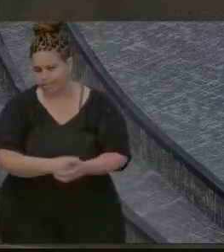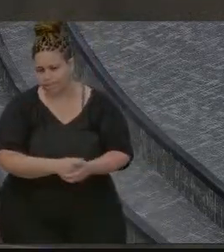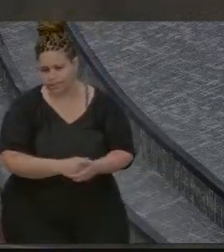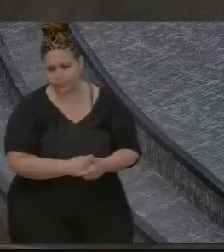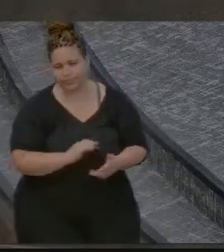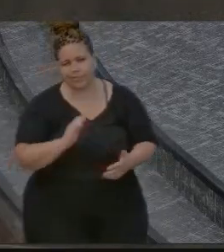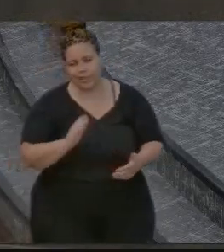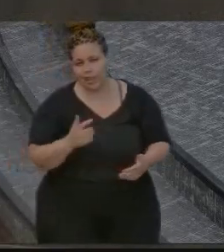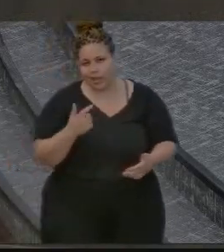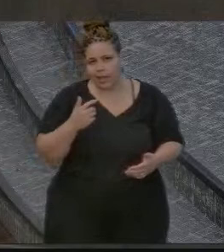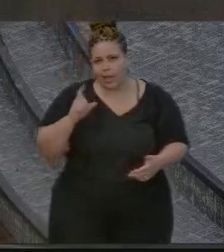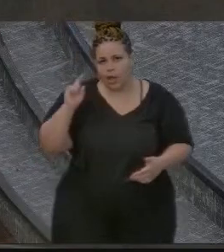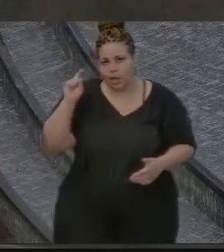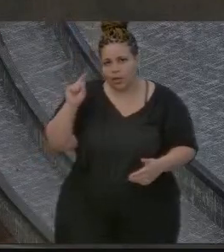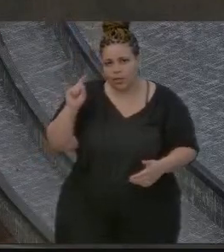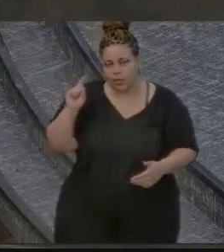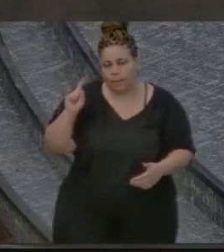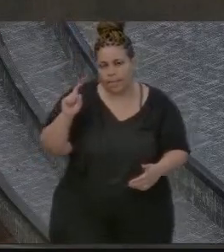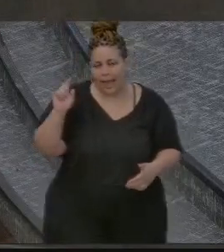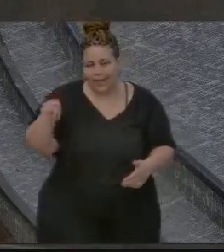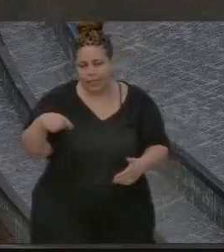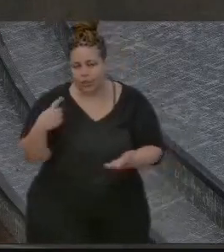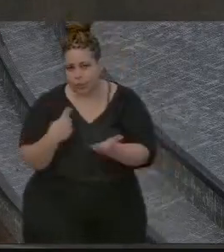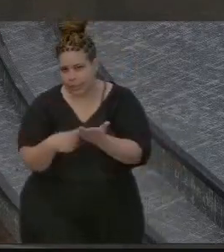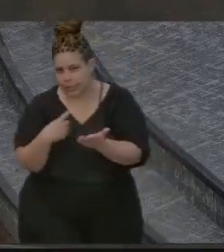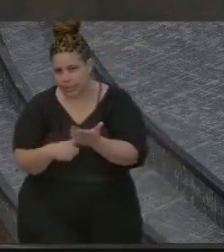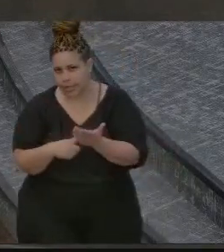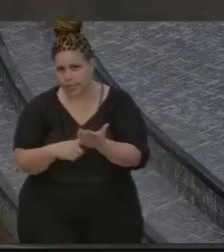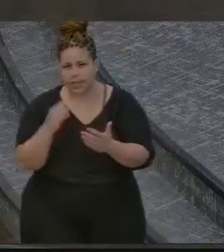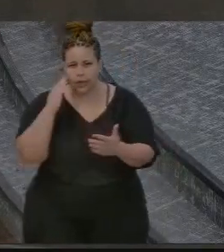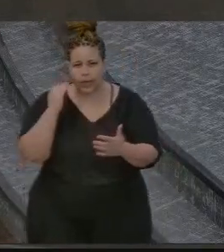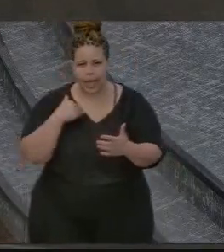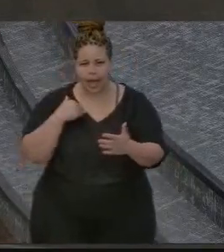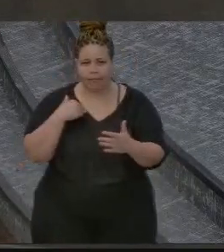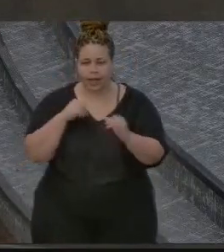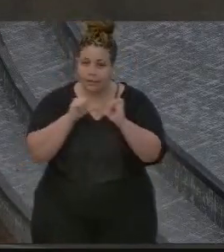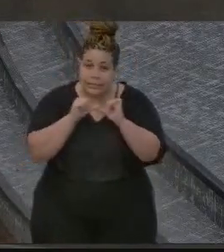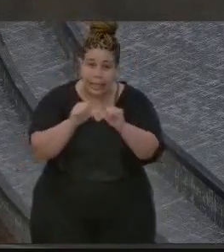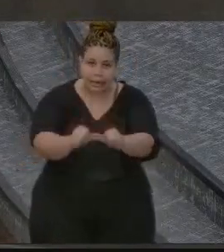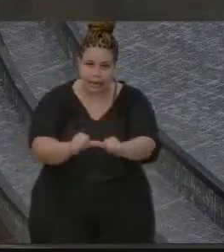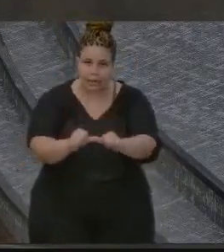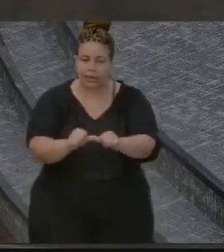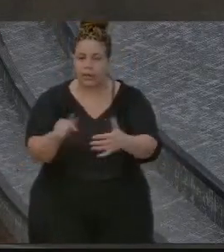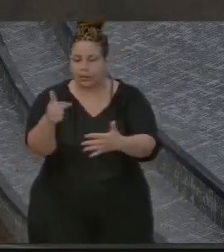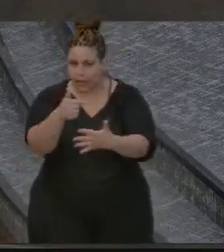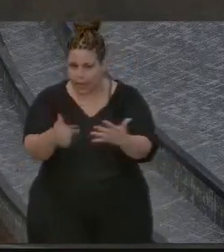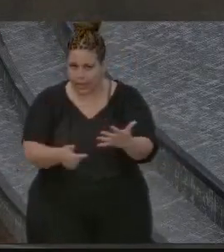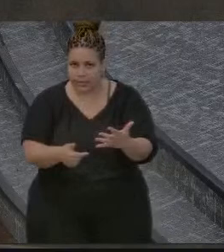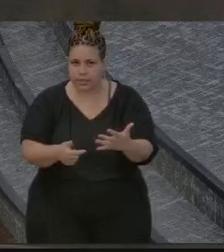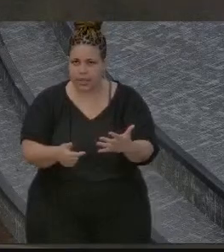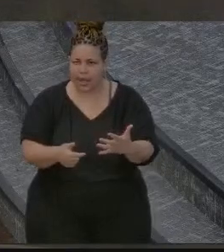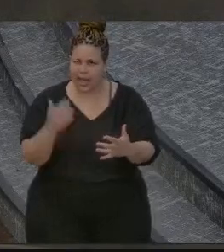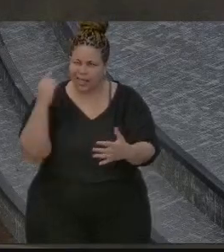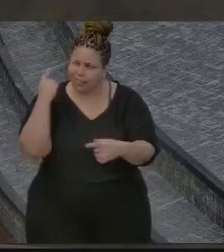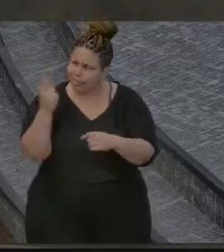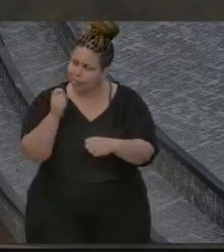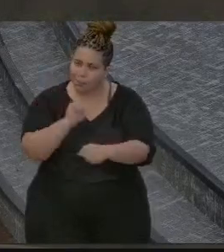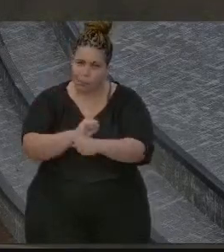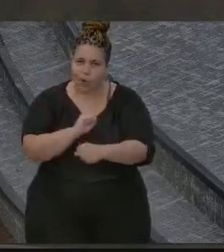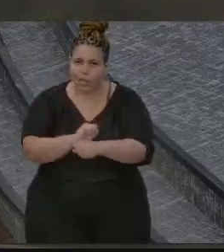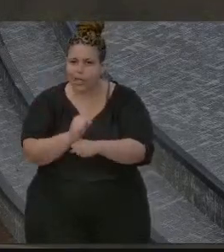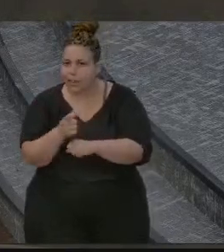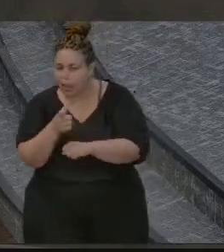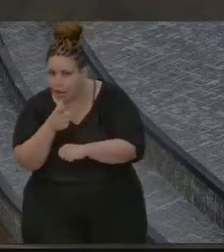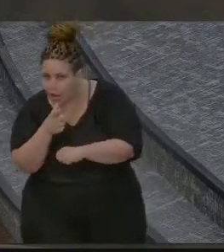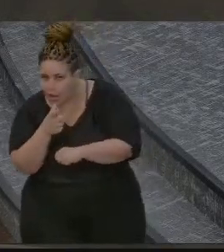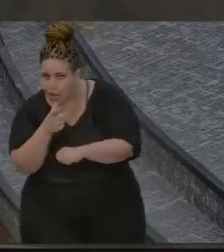Like we have the standing items. I think there was we were going to do a working lunch tentatively, what Dr. Anderson had shared with the board around